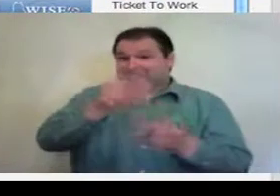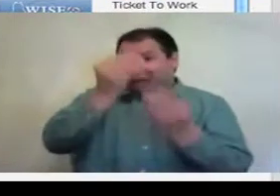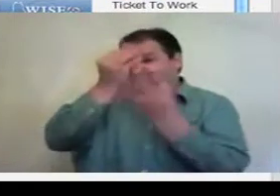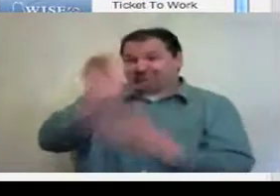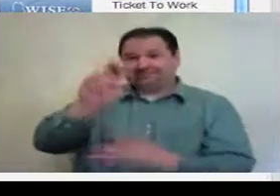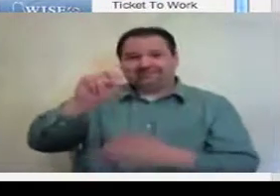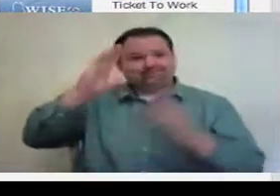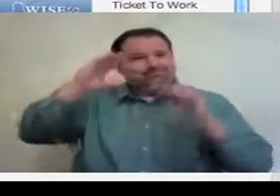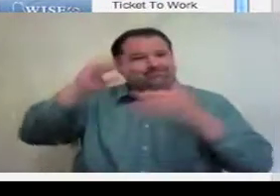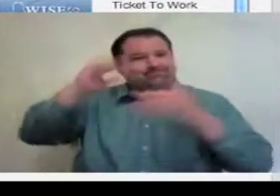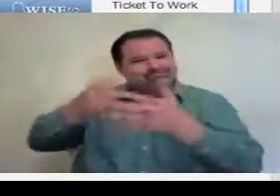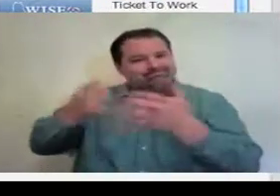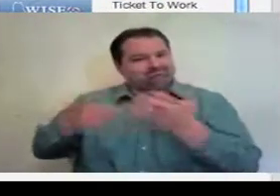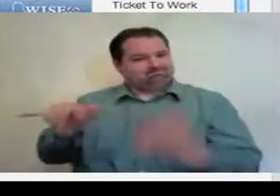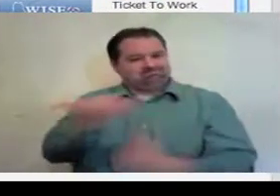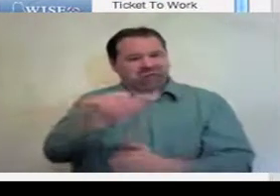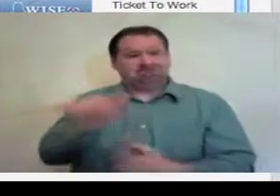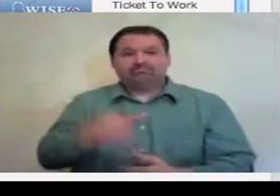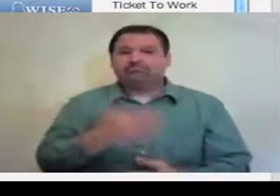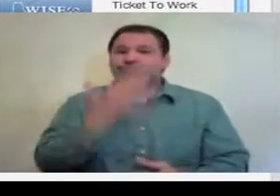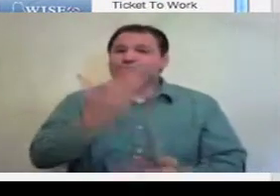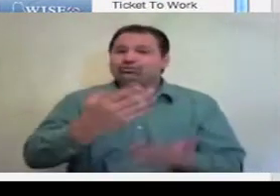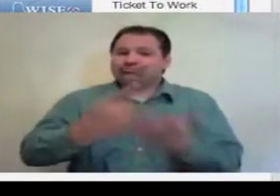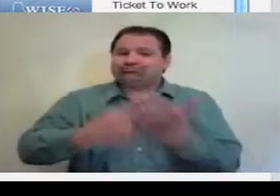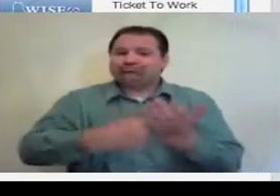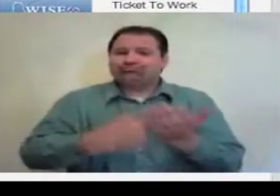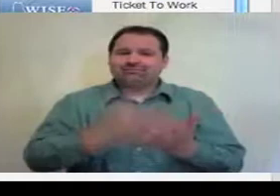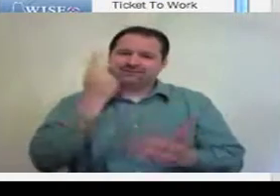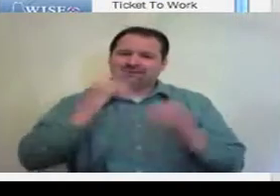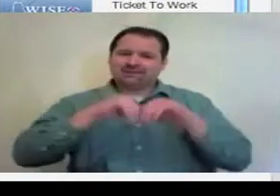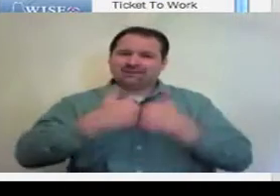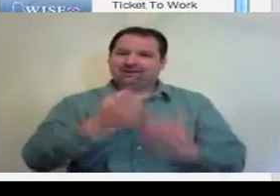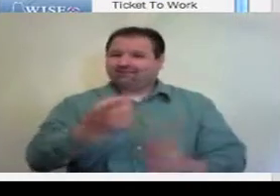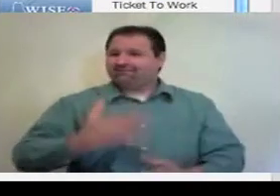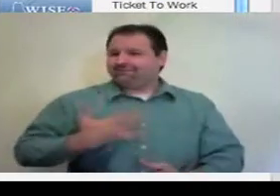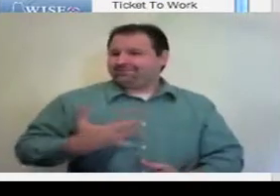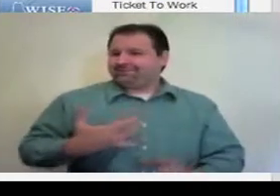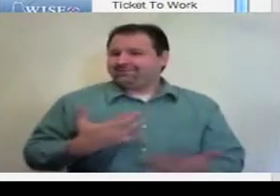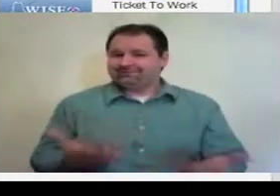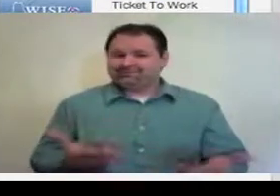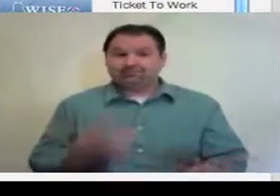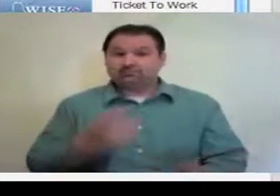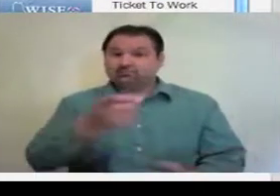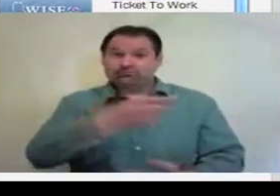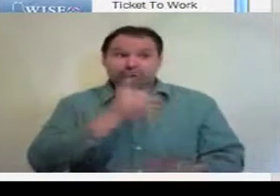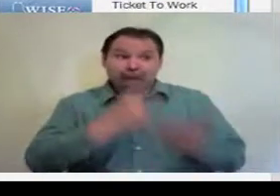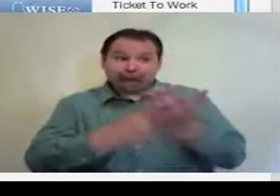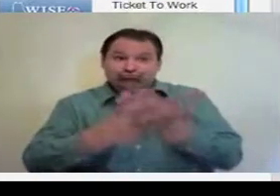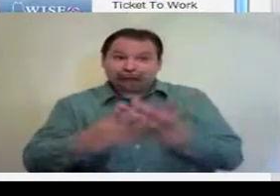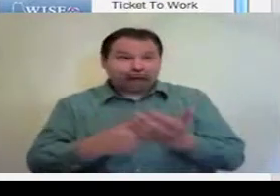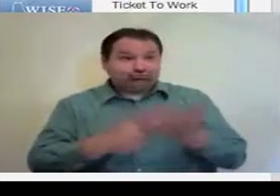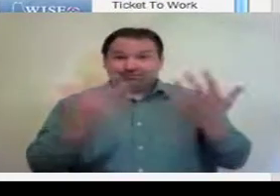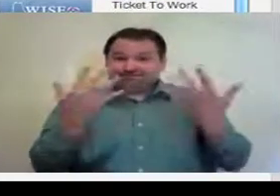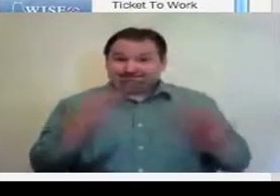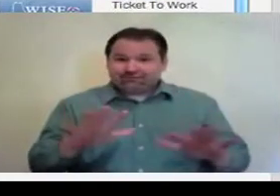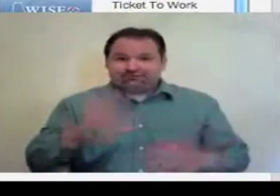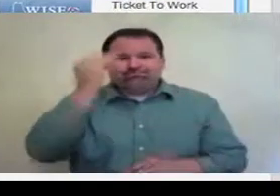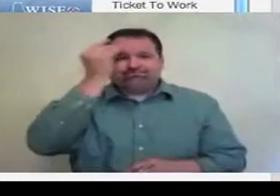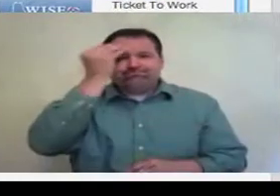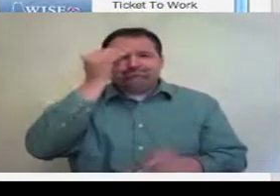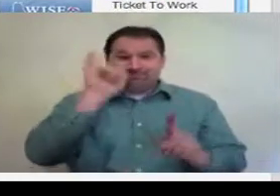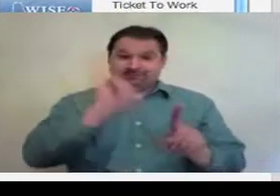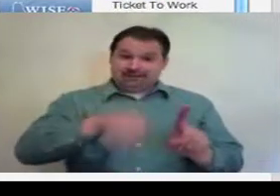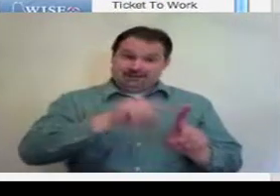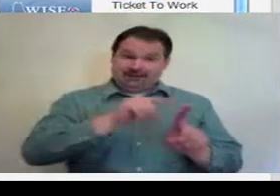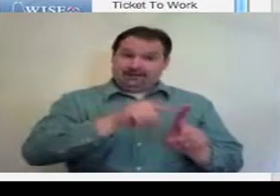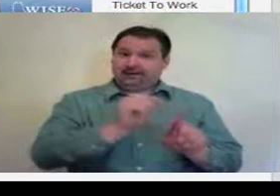well as tell them what you expect from them. It's good to talk with them and just see how you feel. After you've spoken with them or called